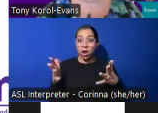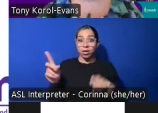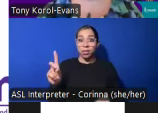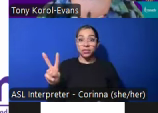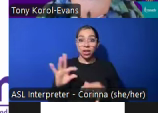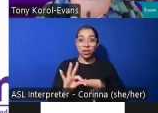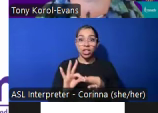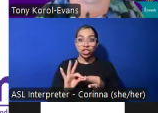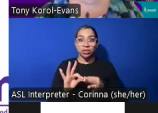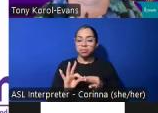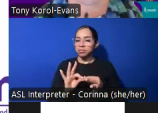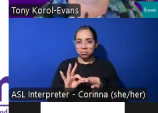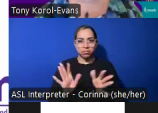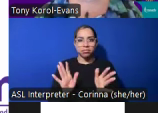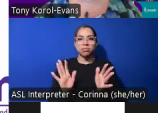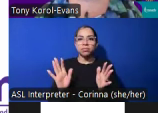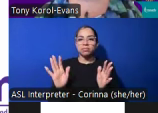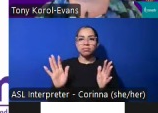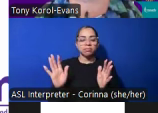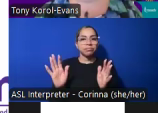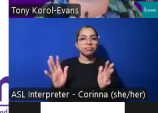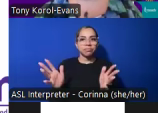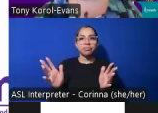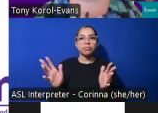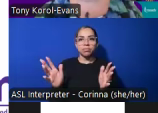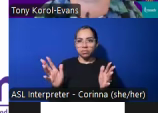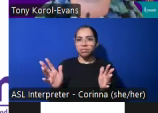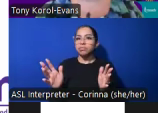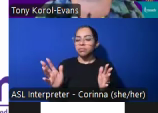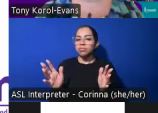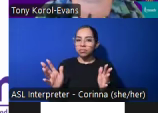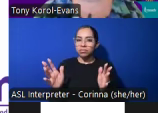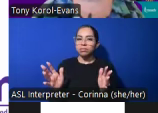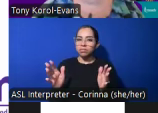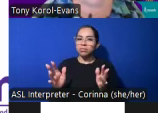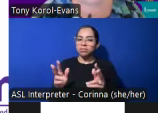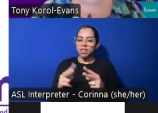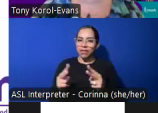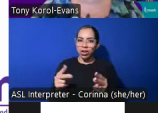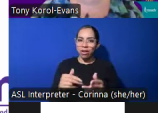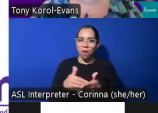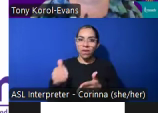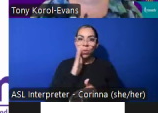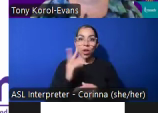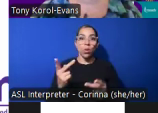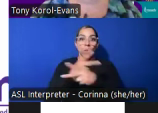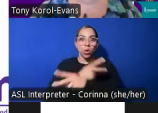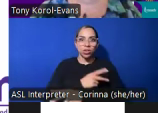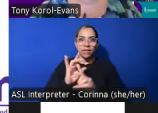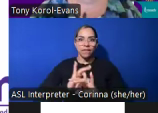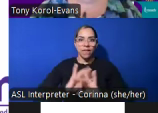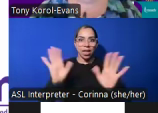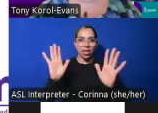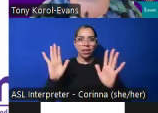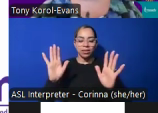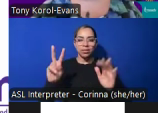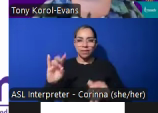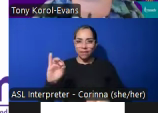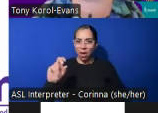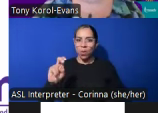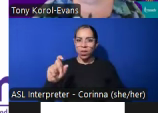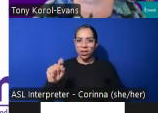relationship, it is very often going to get more violent during pregnancy.